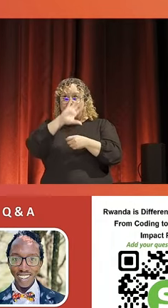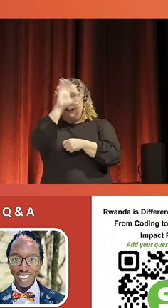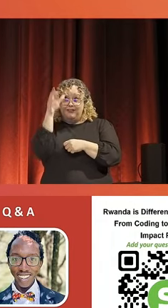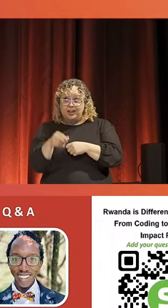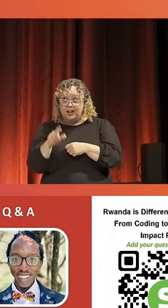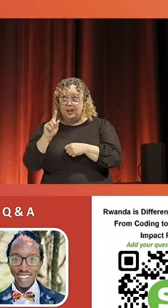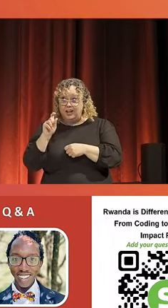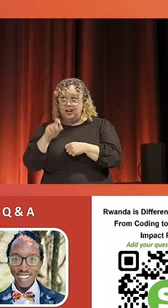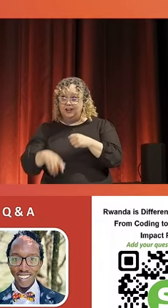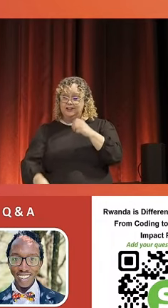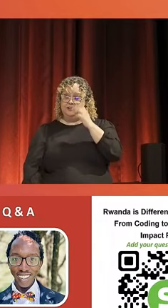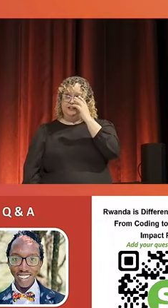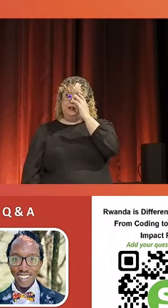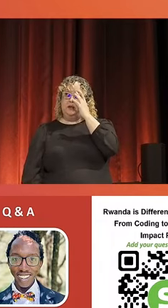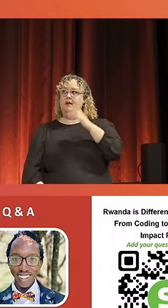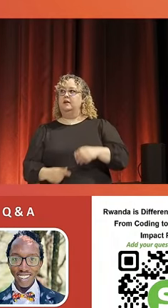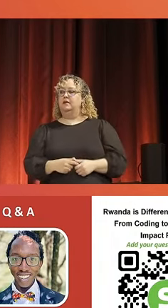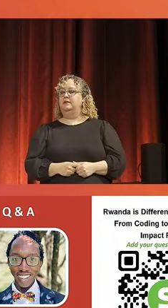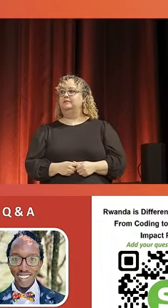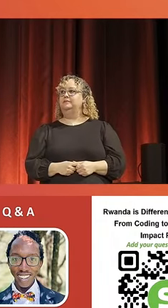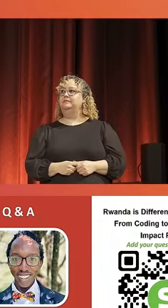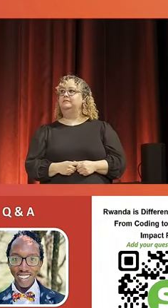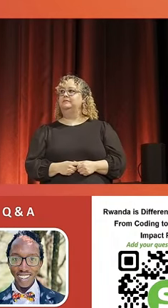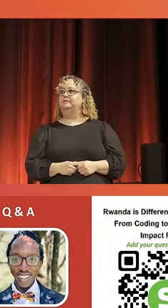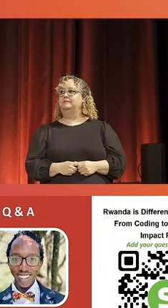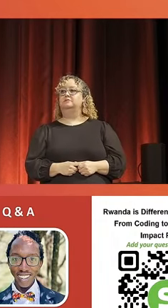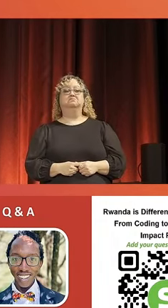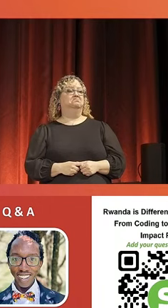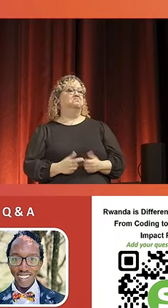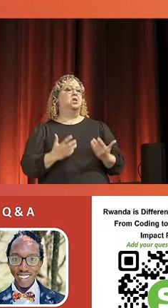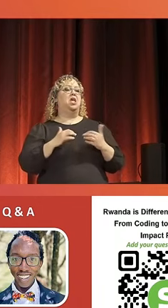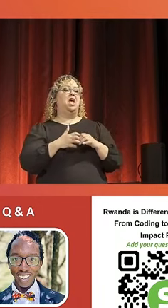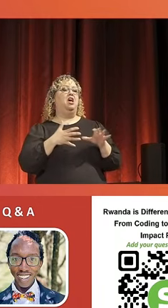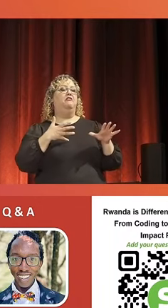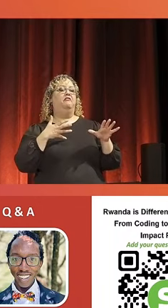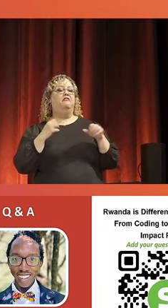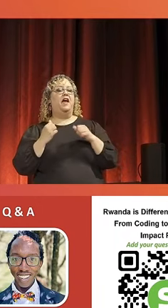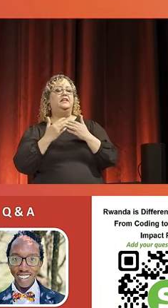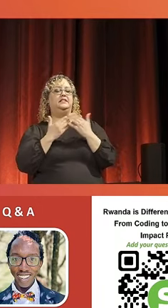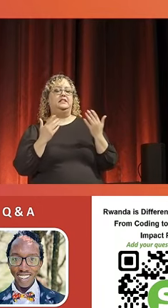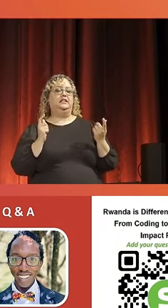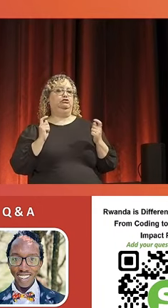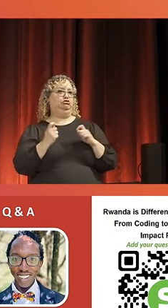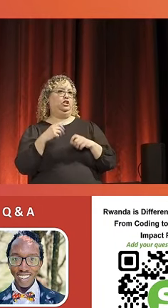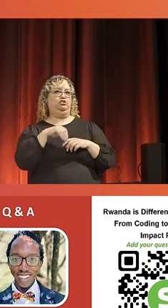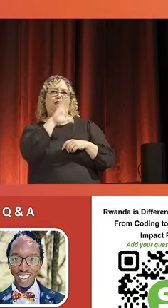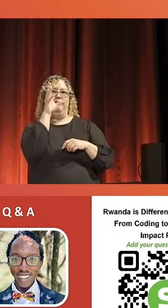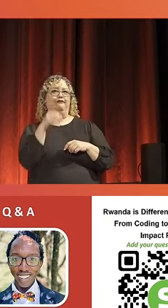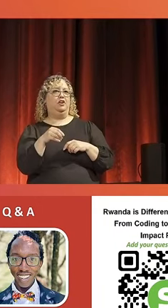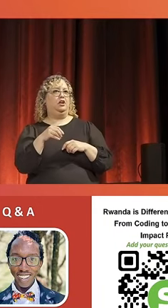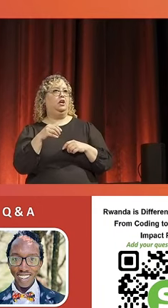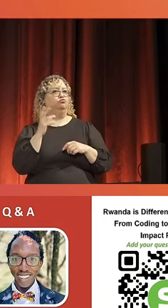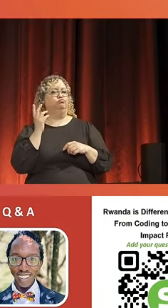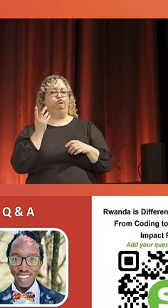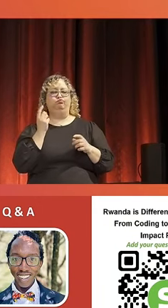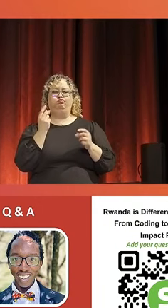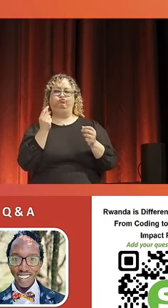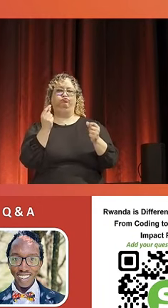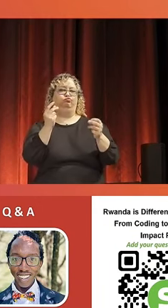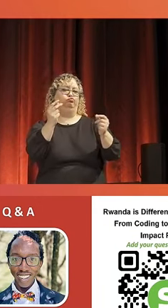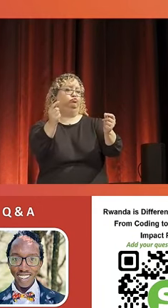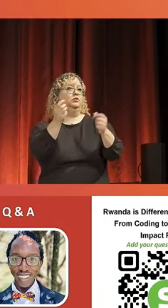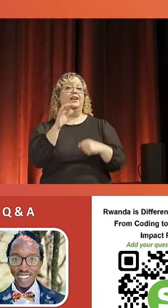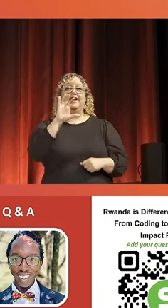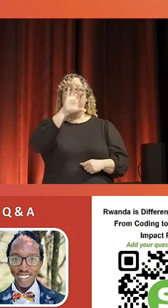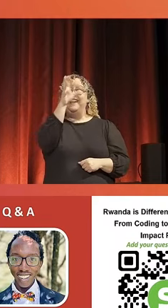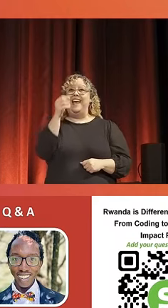I think that the rate of transformation in Africa happens so quickly, and Africans are early